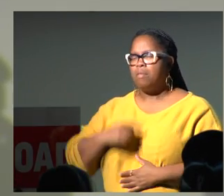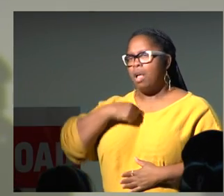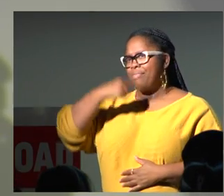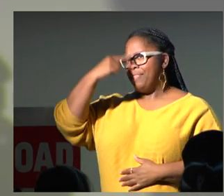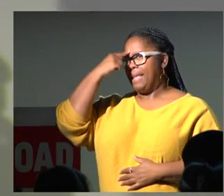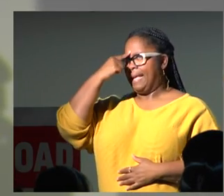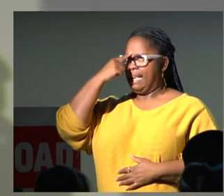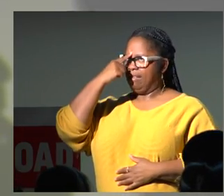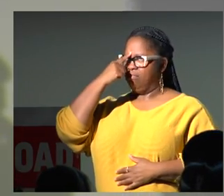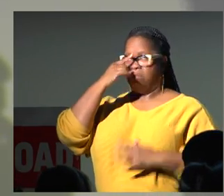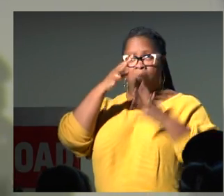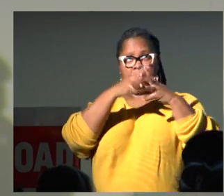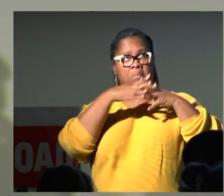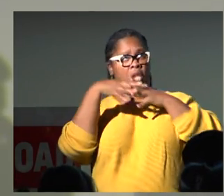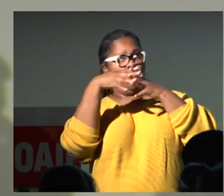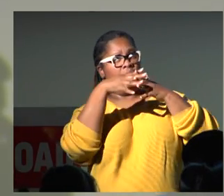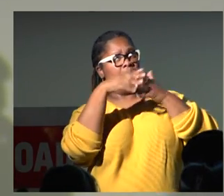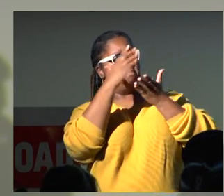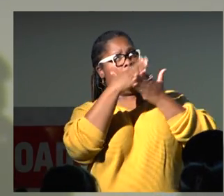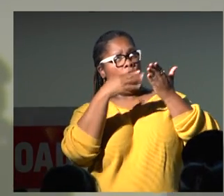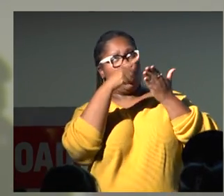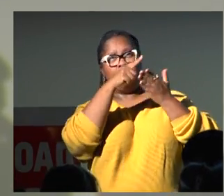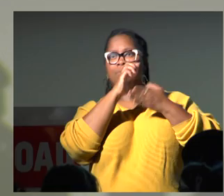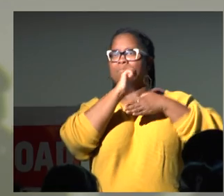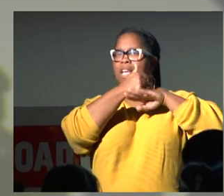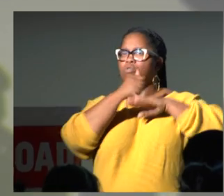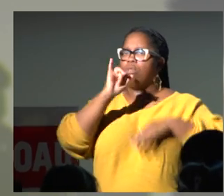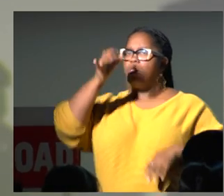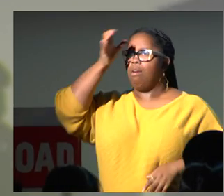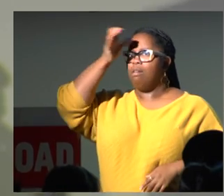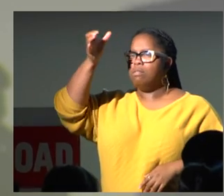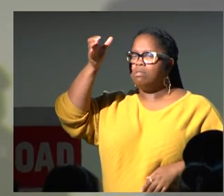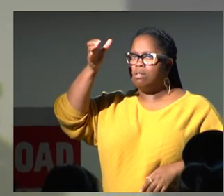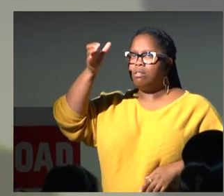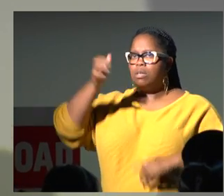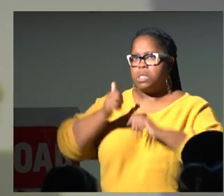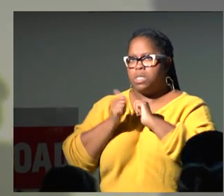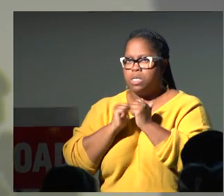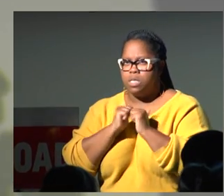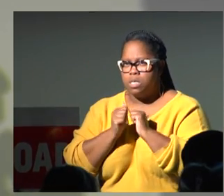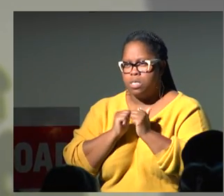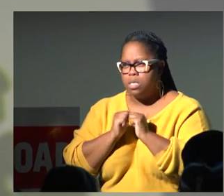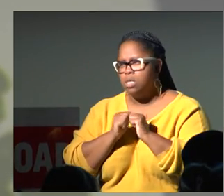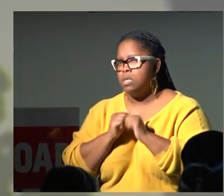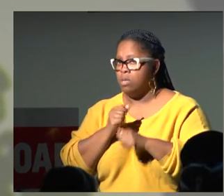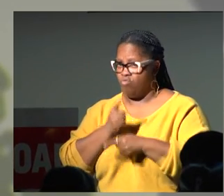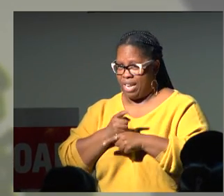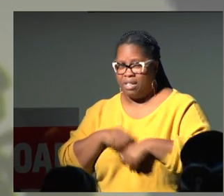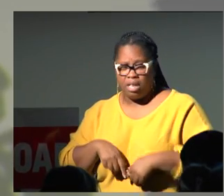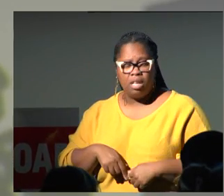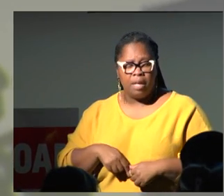of America is based on the idea of competing, right?